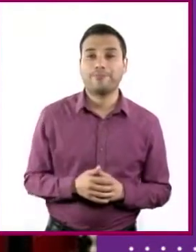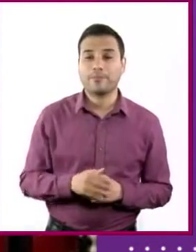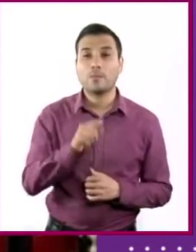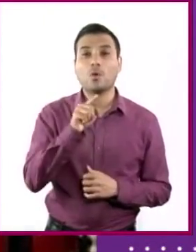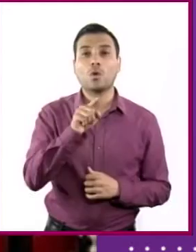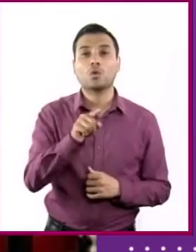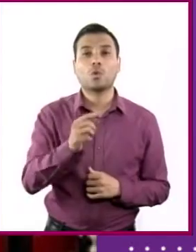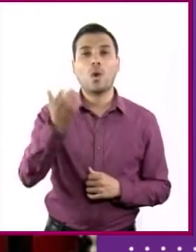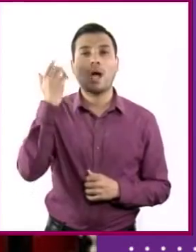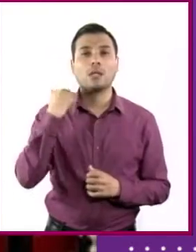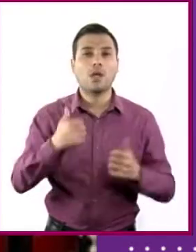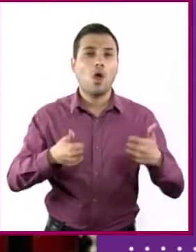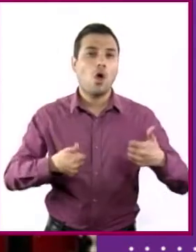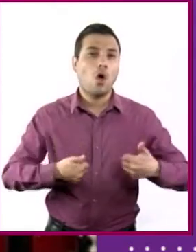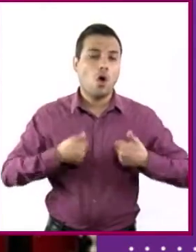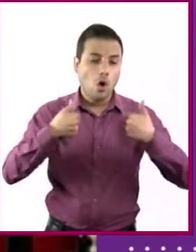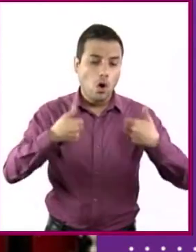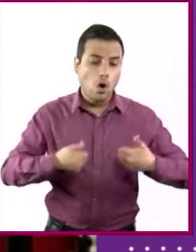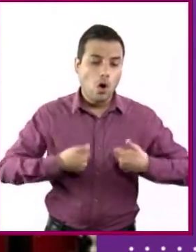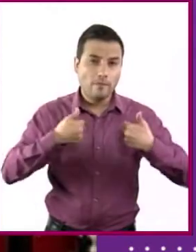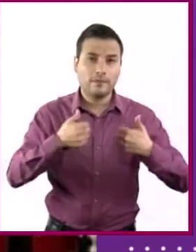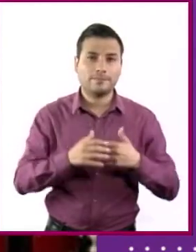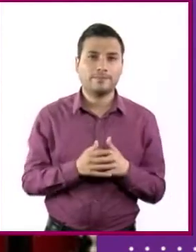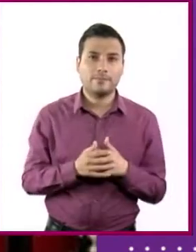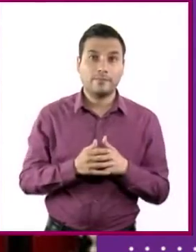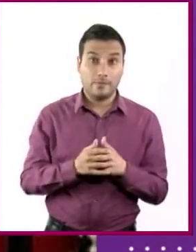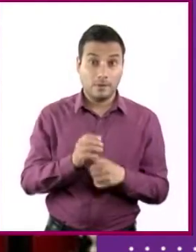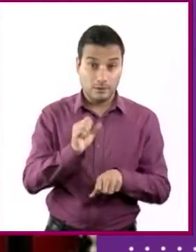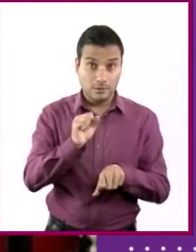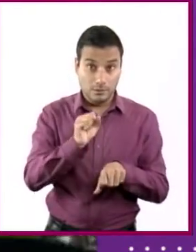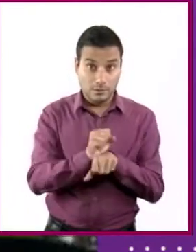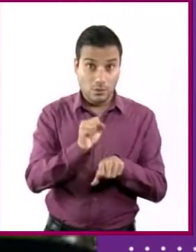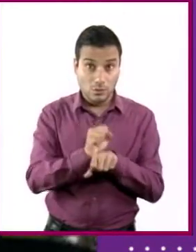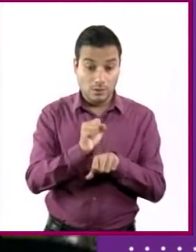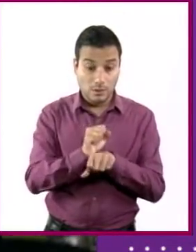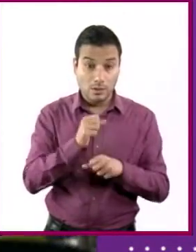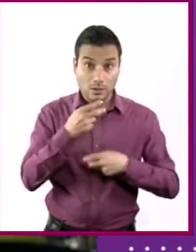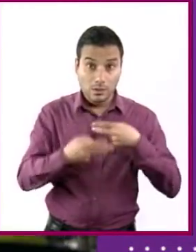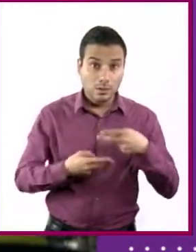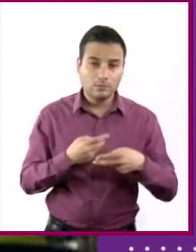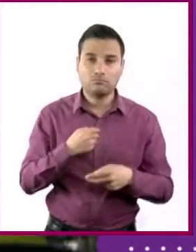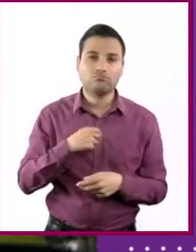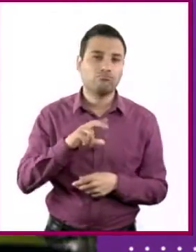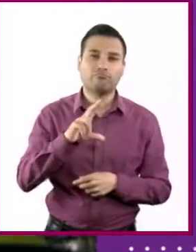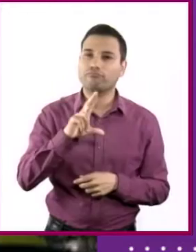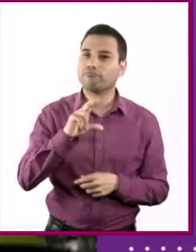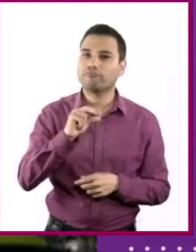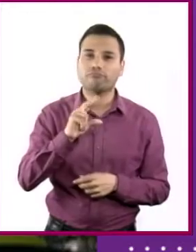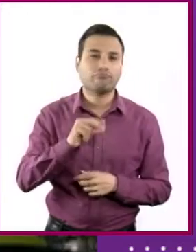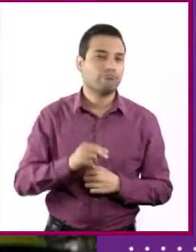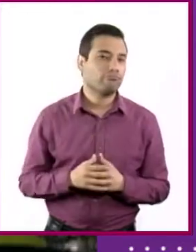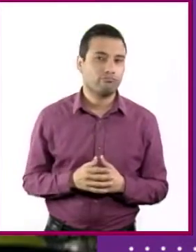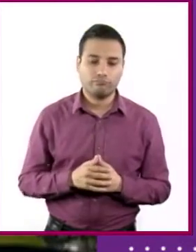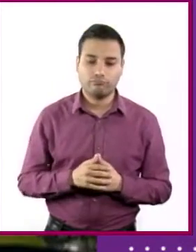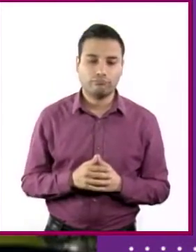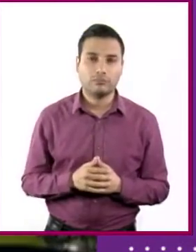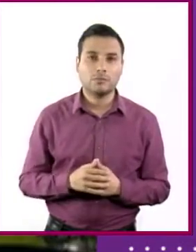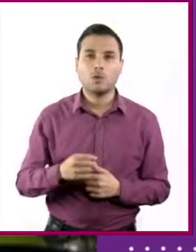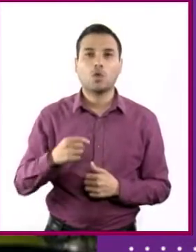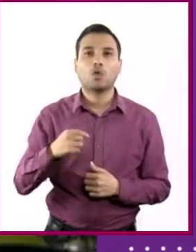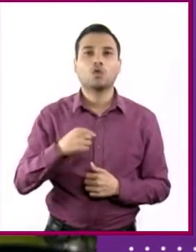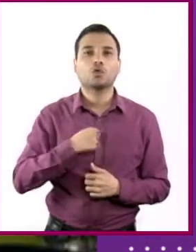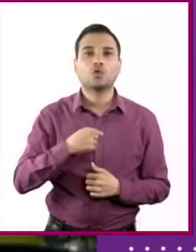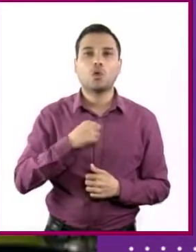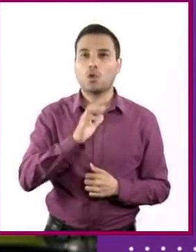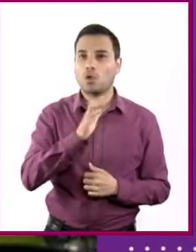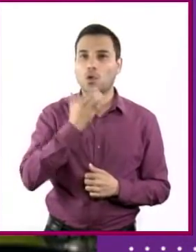you were a teenager, could you go to the secondary school? No, I couldn't. I attended a